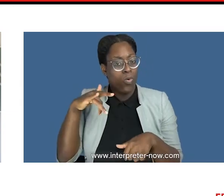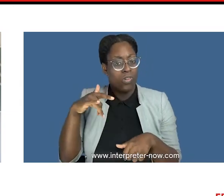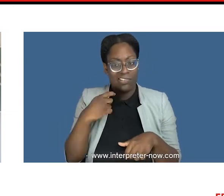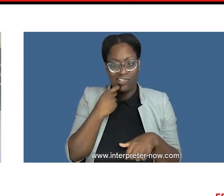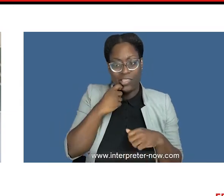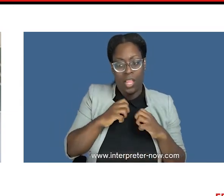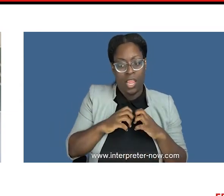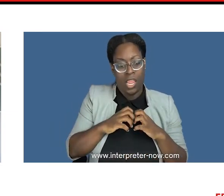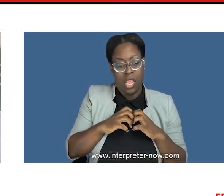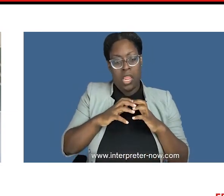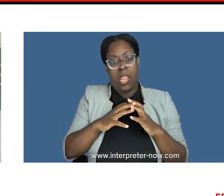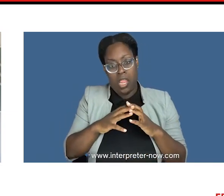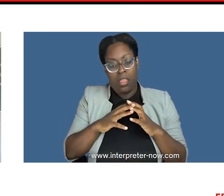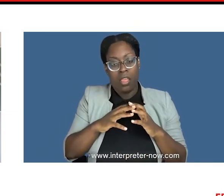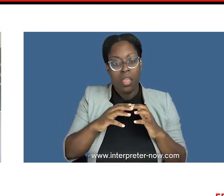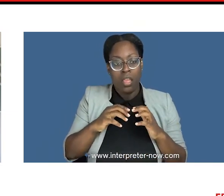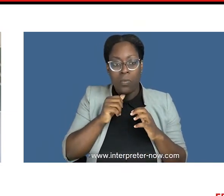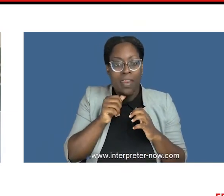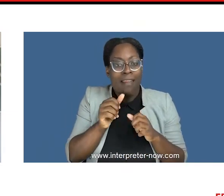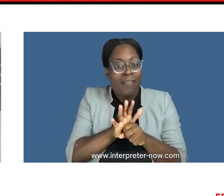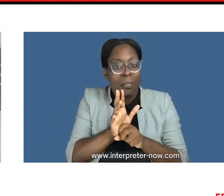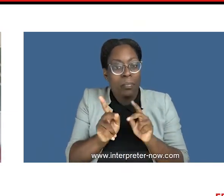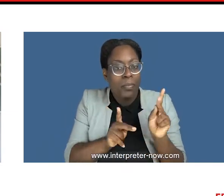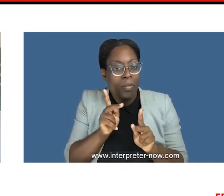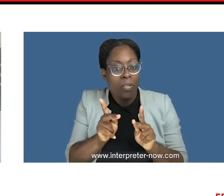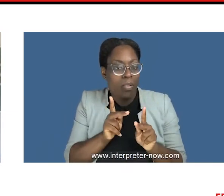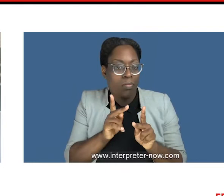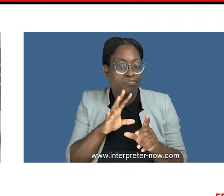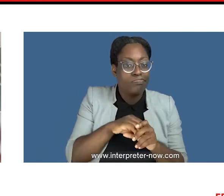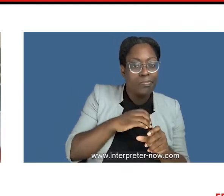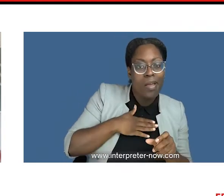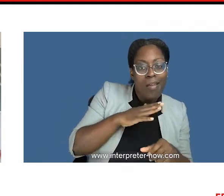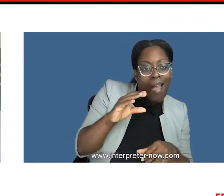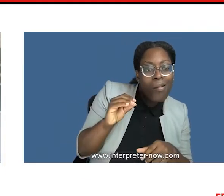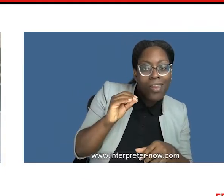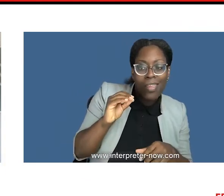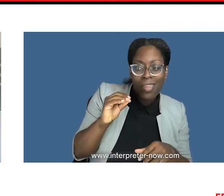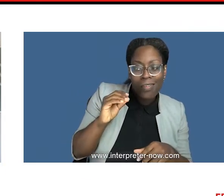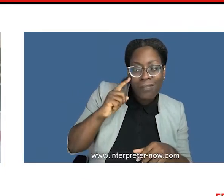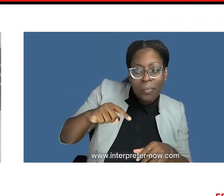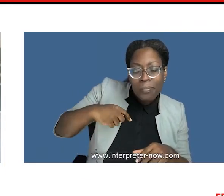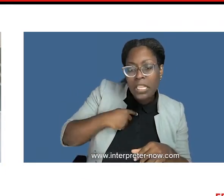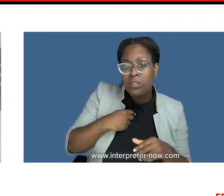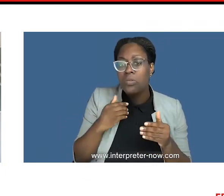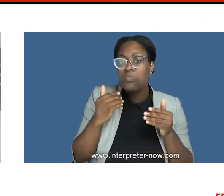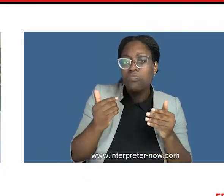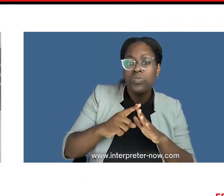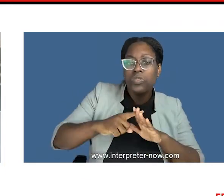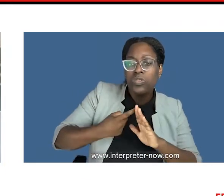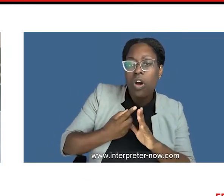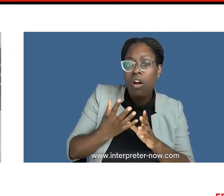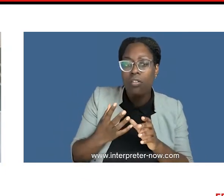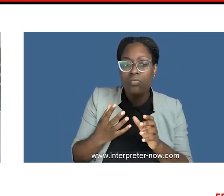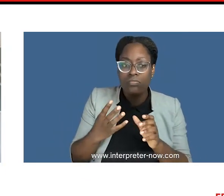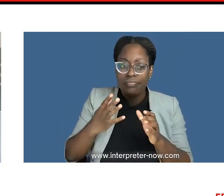small to start thinking about DEI or allyship, that they're gonna wait until they have a critical mass when it's more important. So